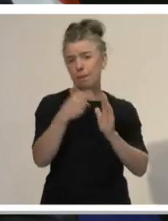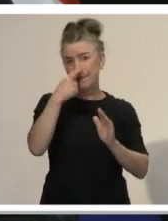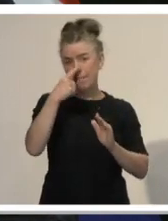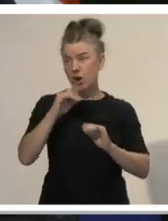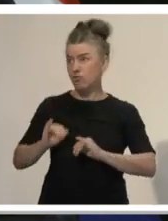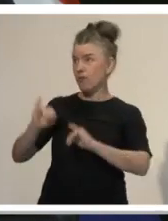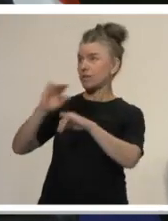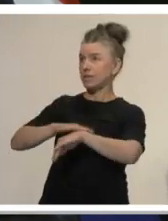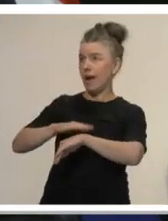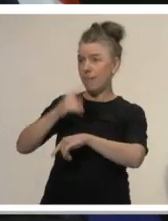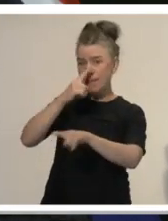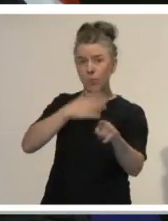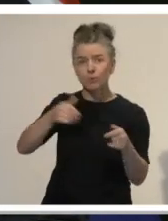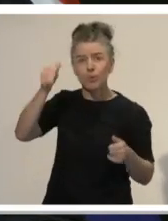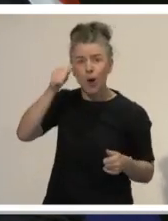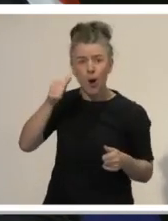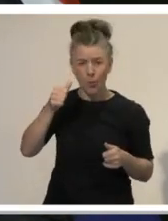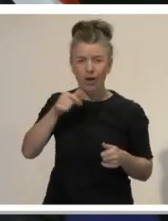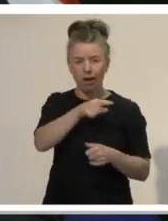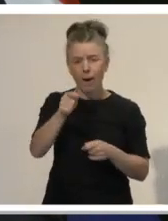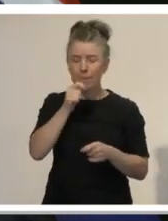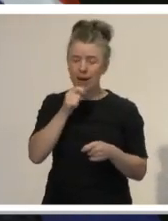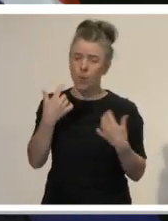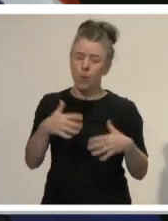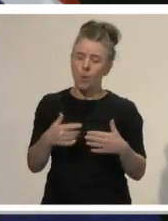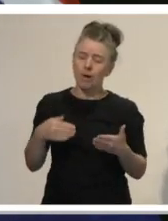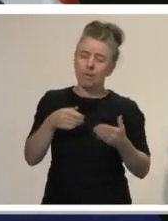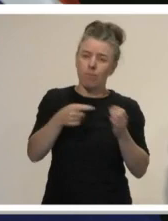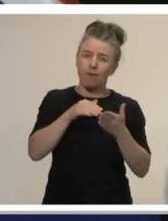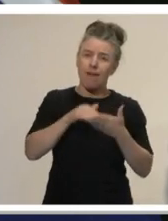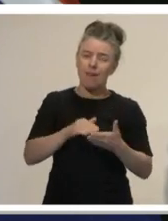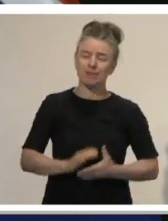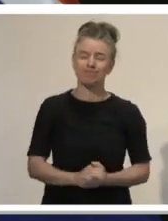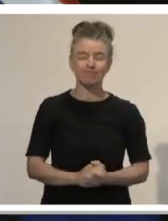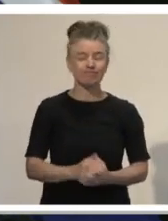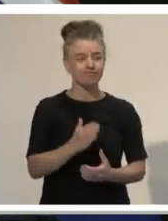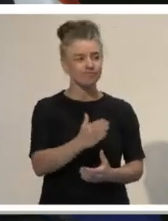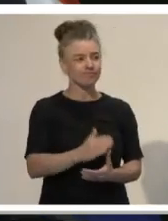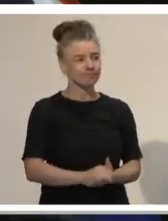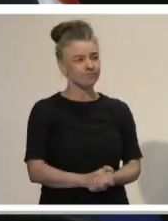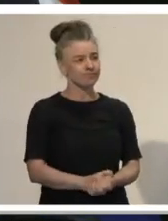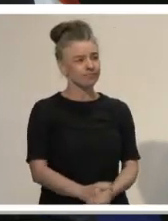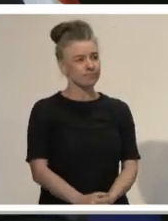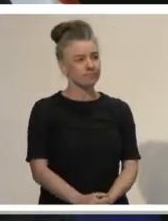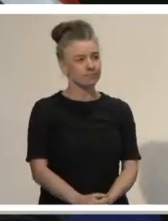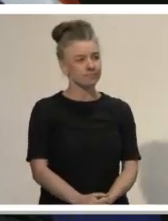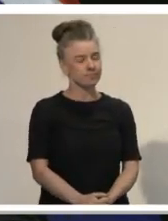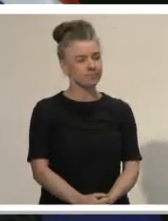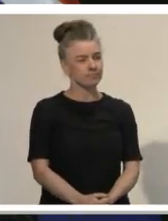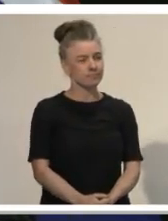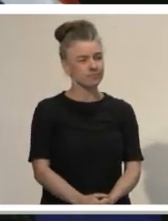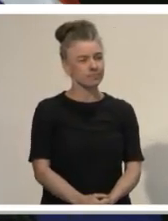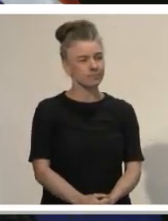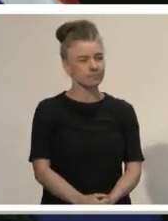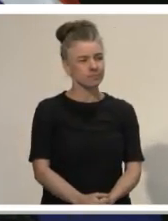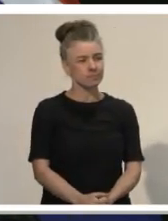crisis. It has certainly been appreciated by the public. I'm happy to take any questions. Minister, where's the commitment that the government will prioritise advertising on local